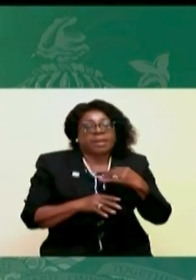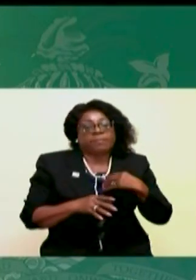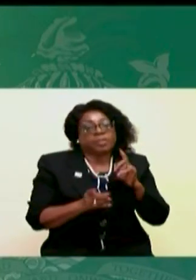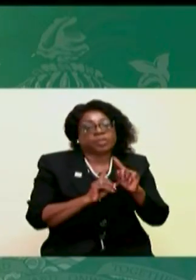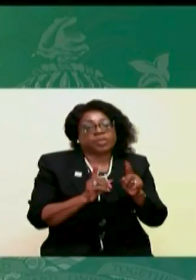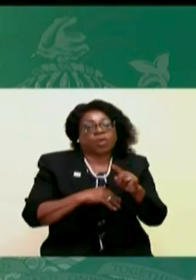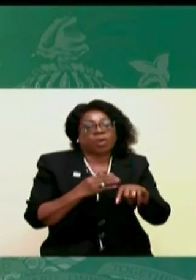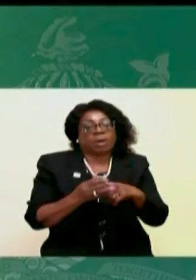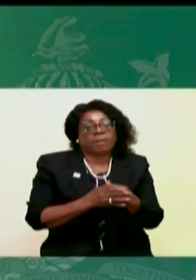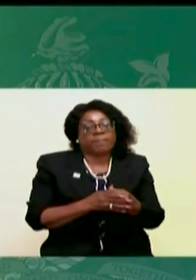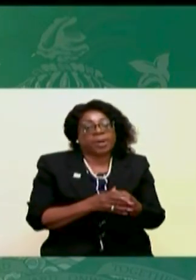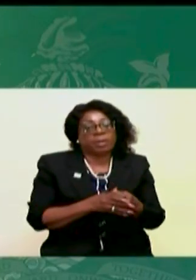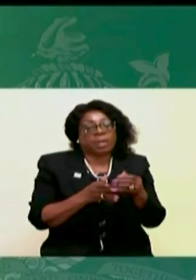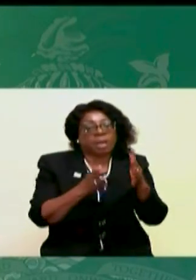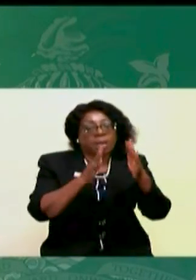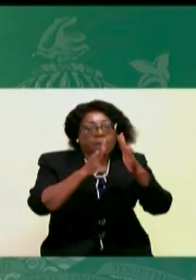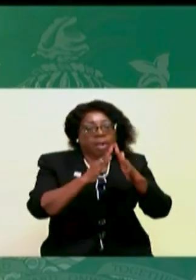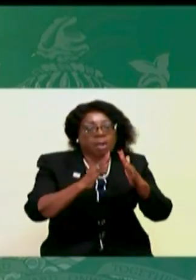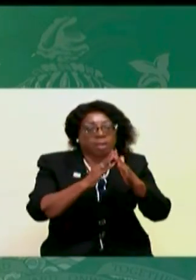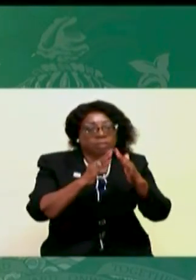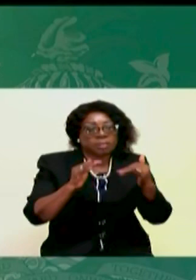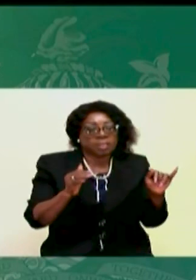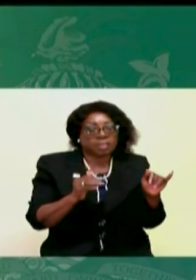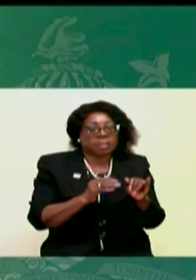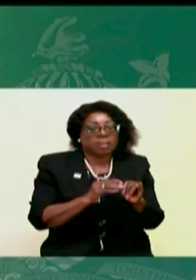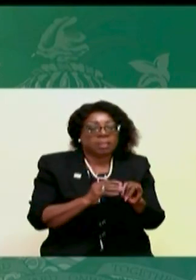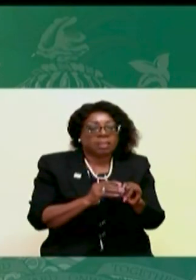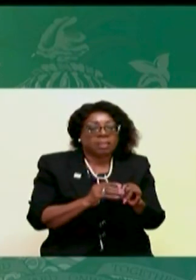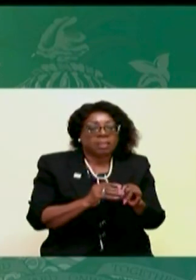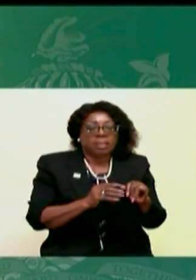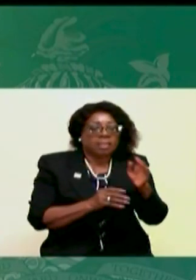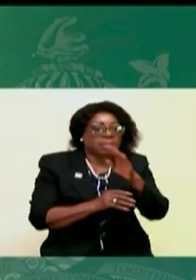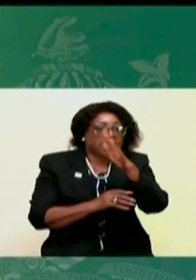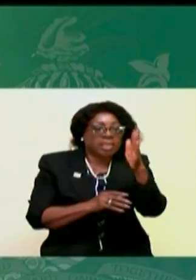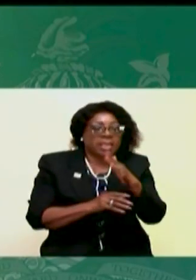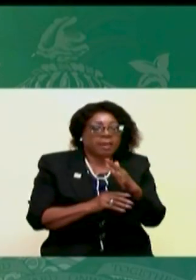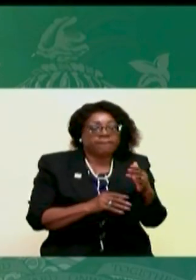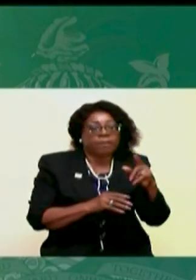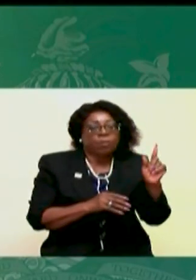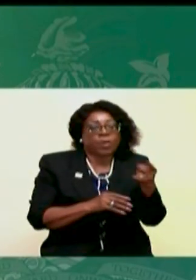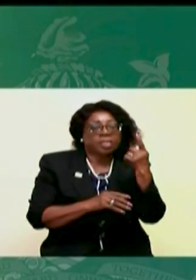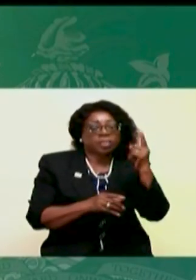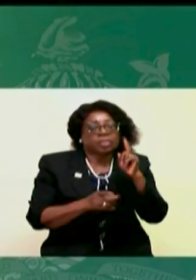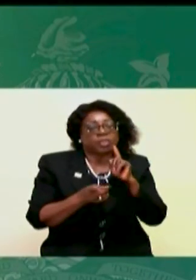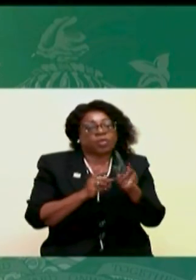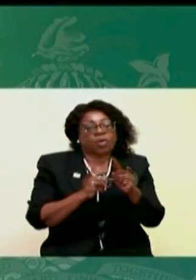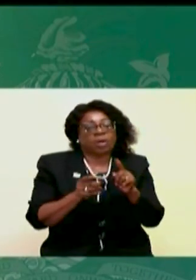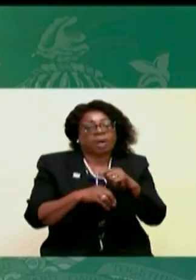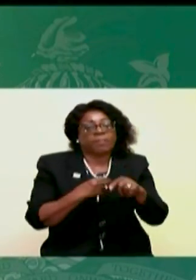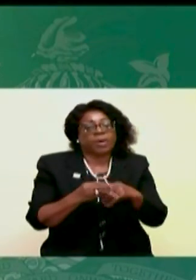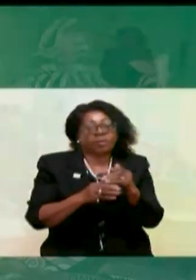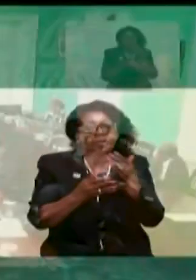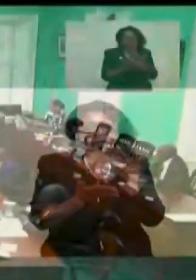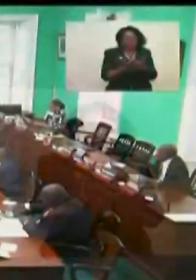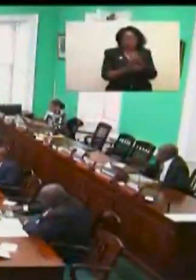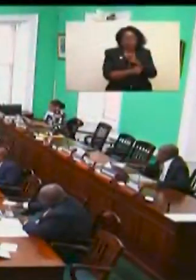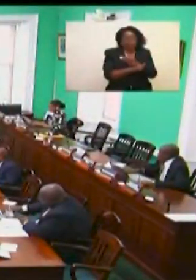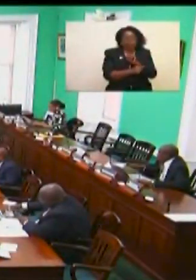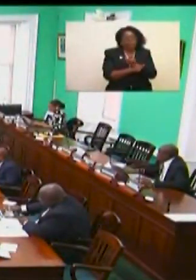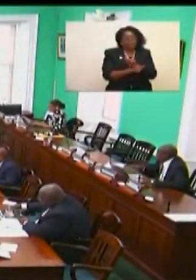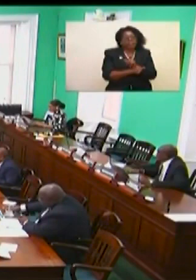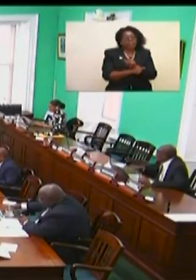on the member for Elizabeth, but never once talking about the incredible work that she's doing. And they didn't build a single